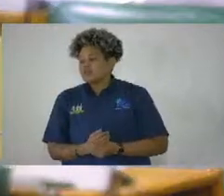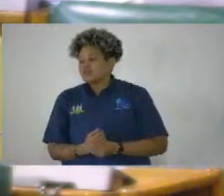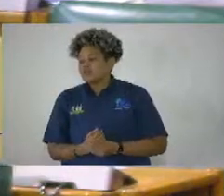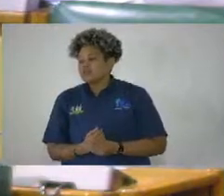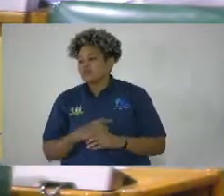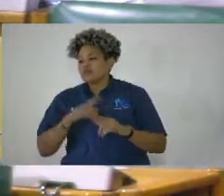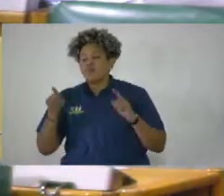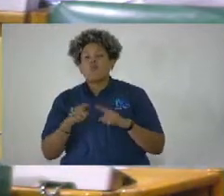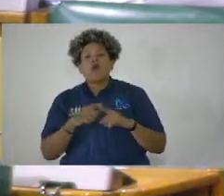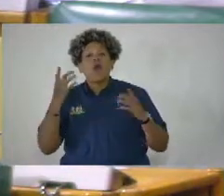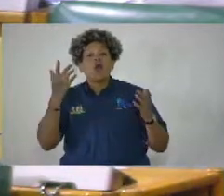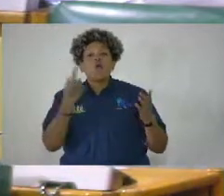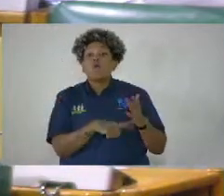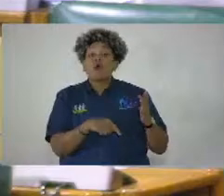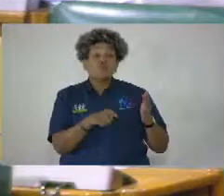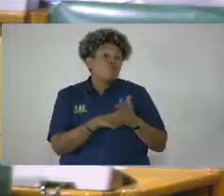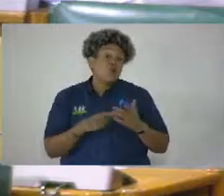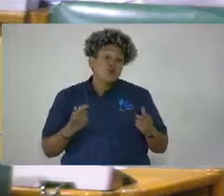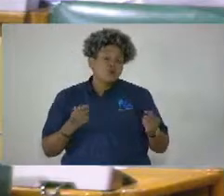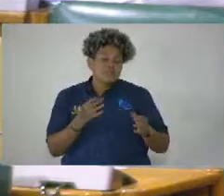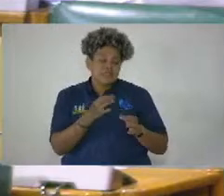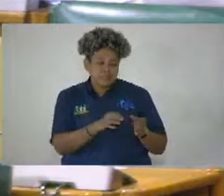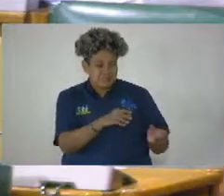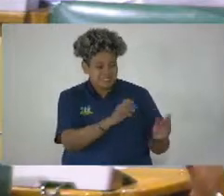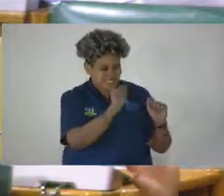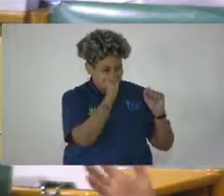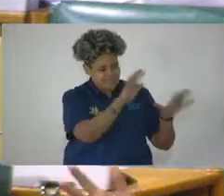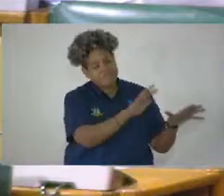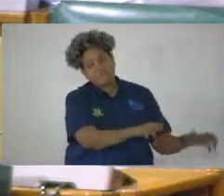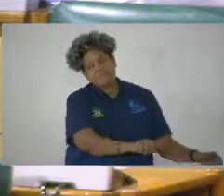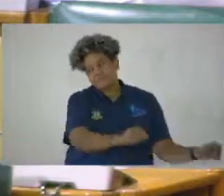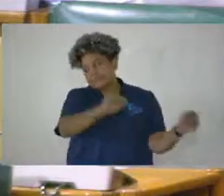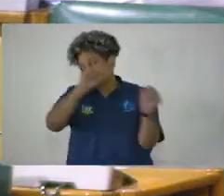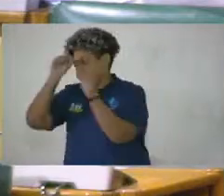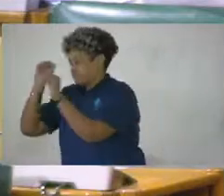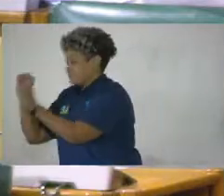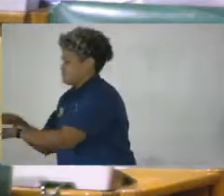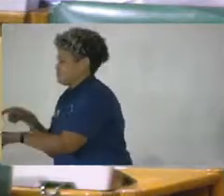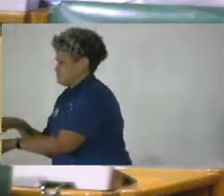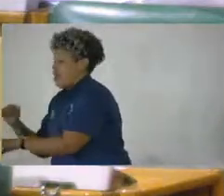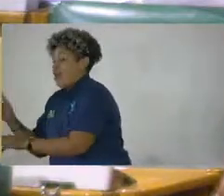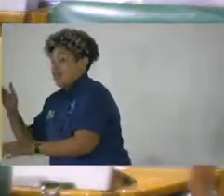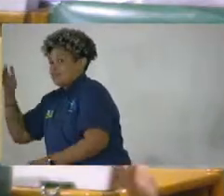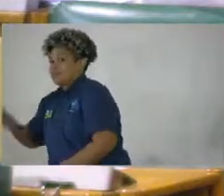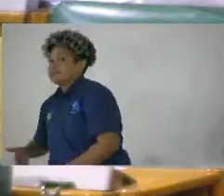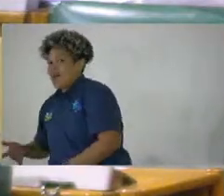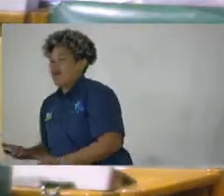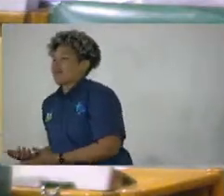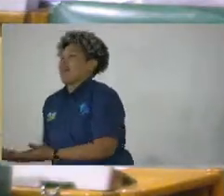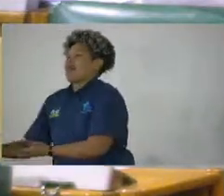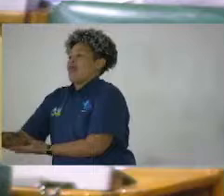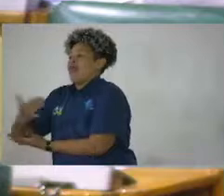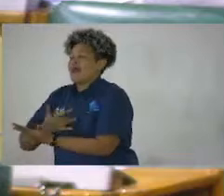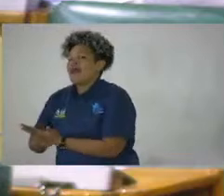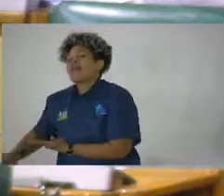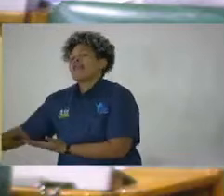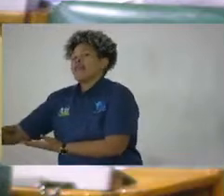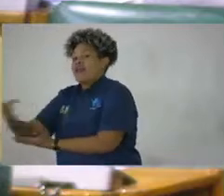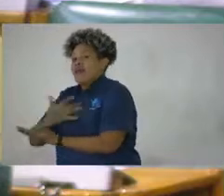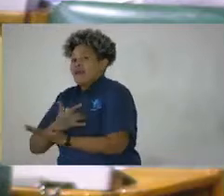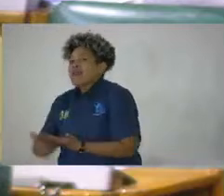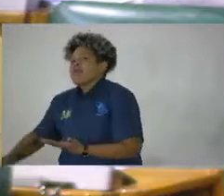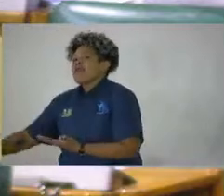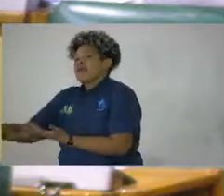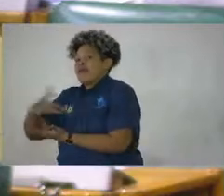When all that was required was to move the net to the other side of the boat, and you would come up with